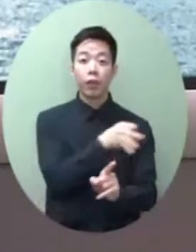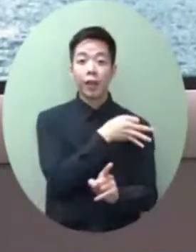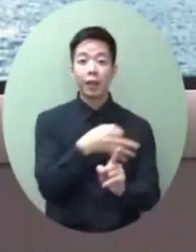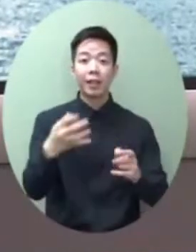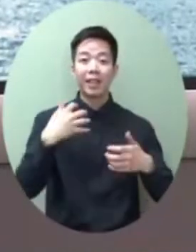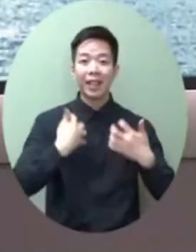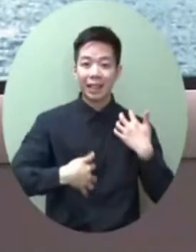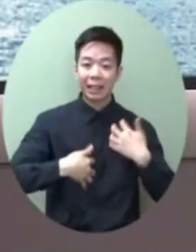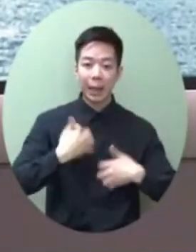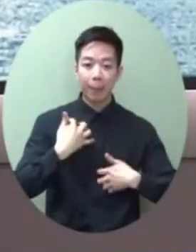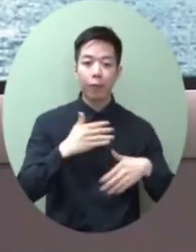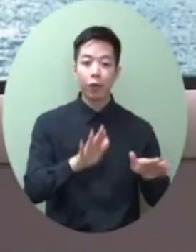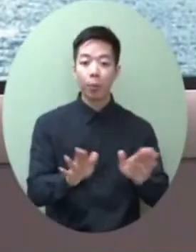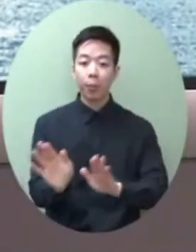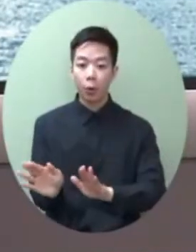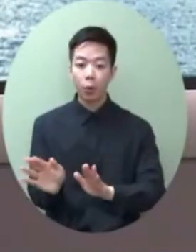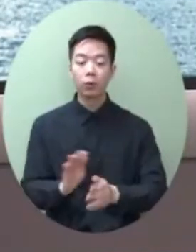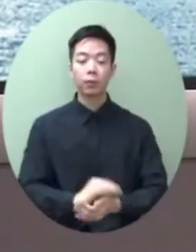admitted.